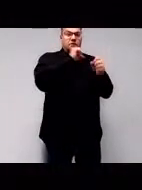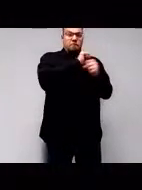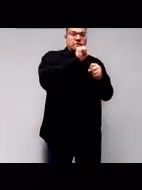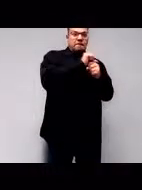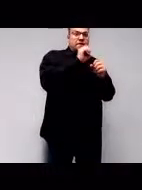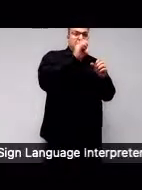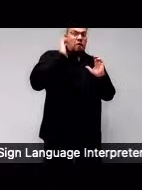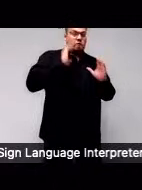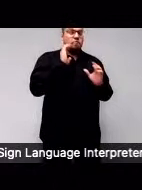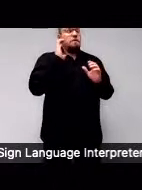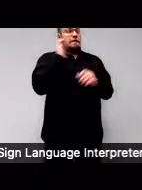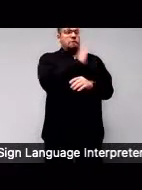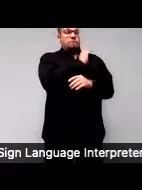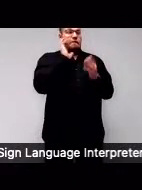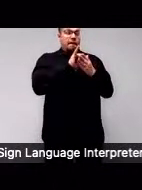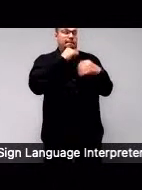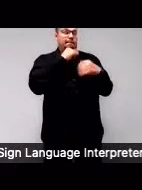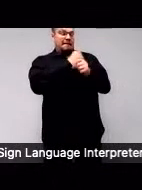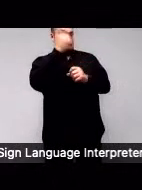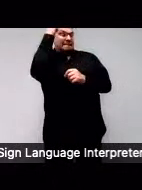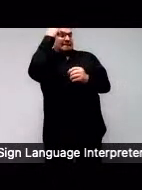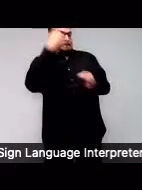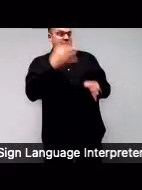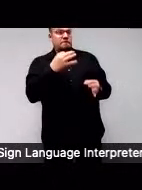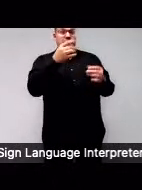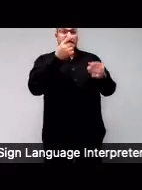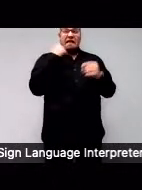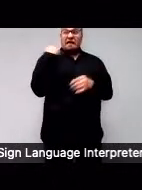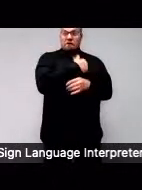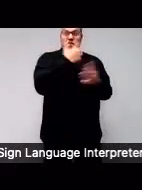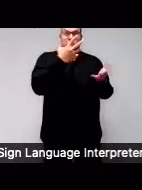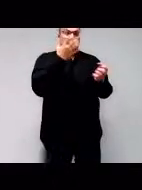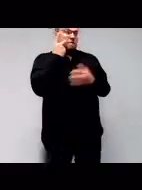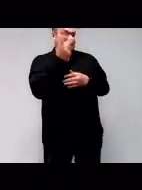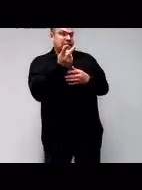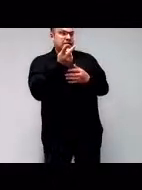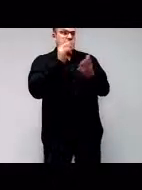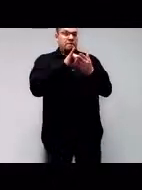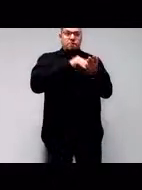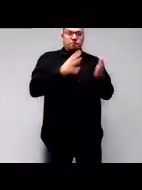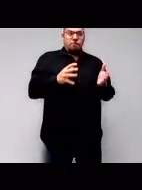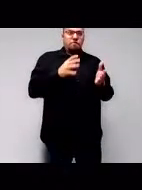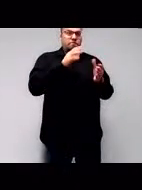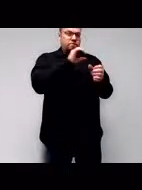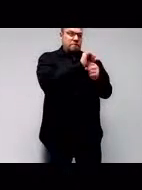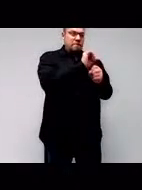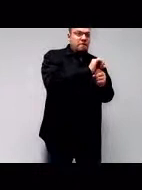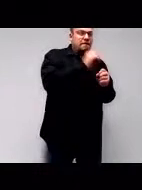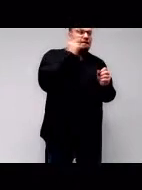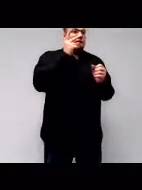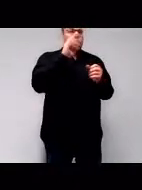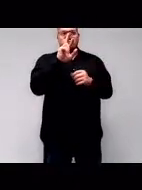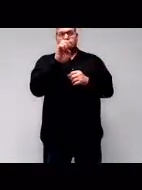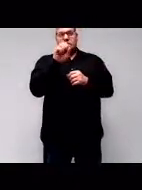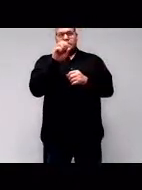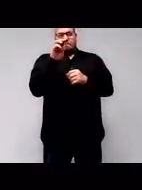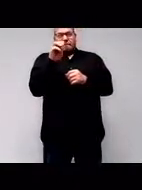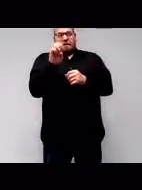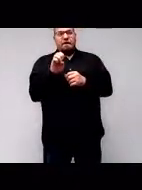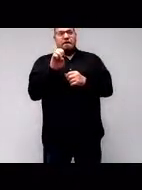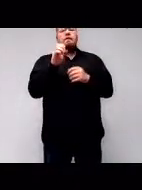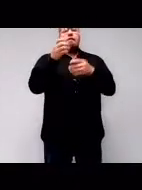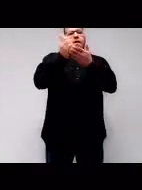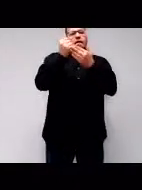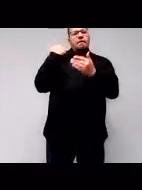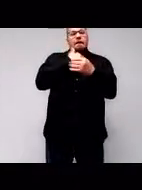make curricular decisions. They tell us what they want to see in students' portfolios, what they want to see on their resumes, and they help us